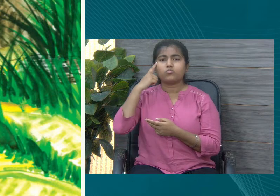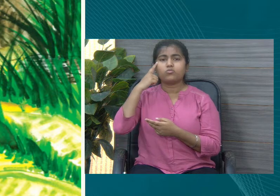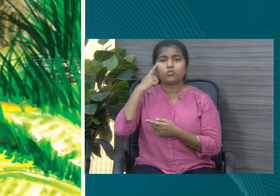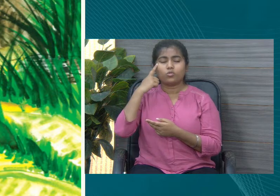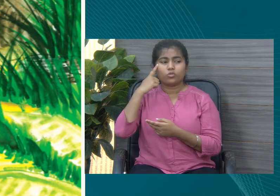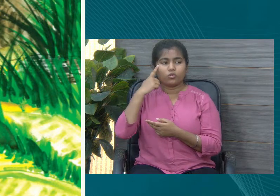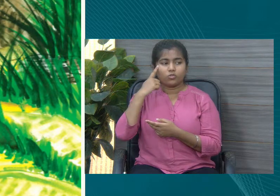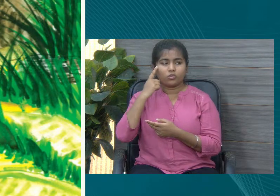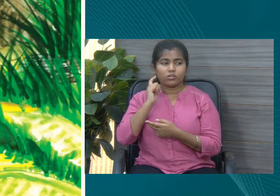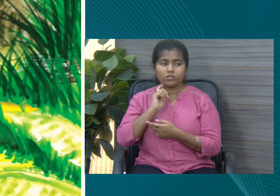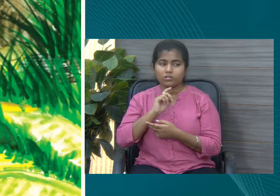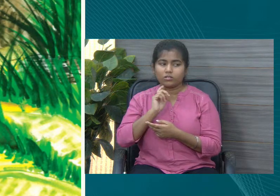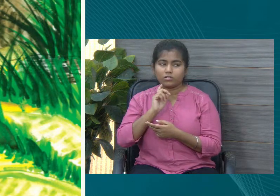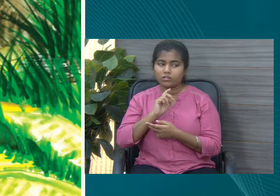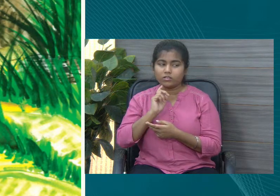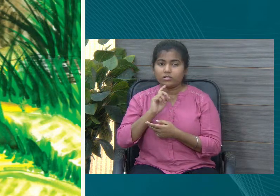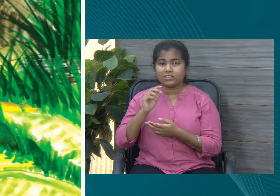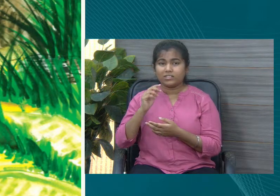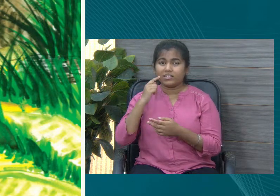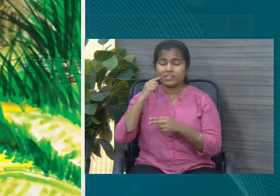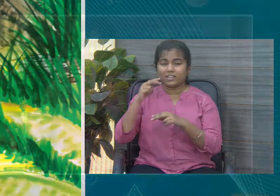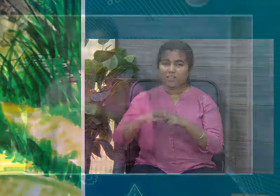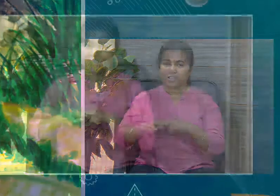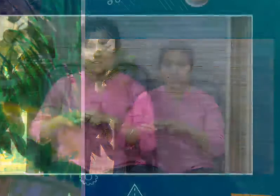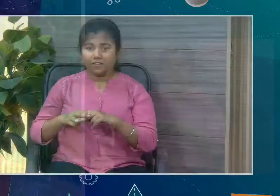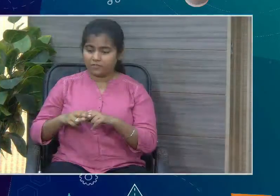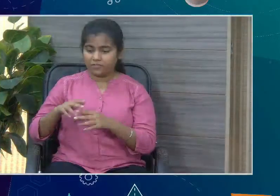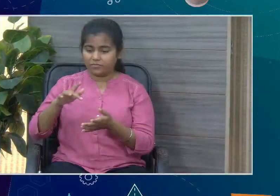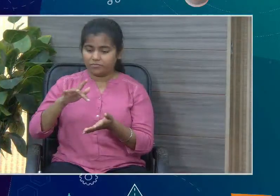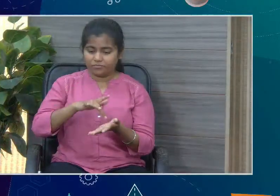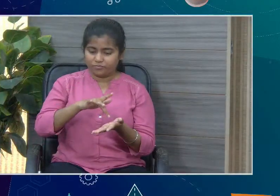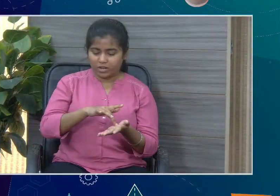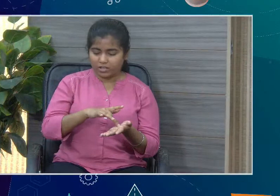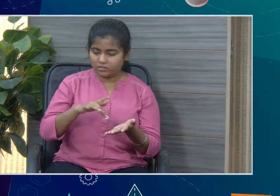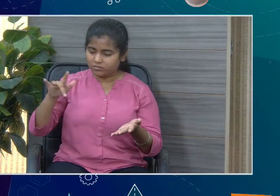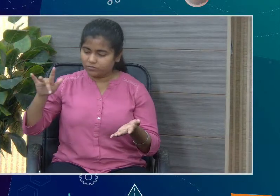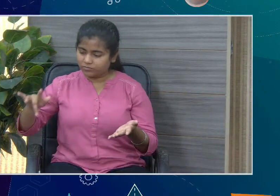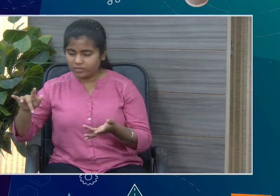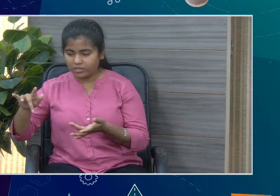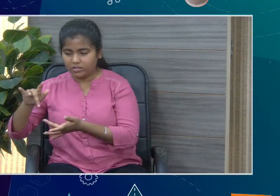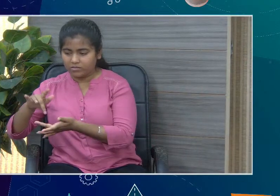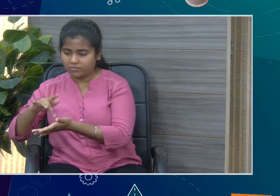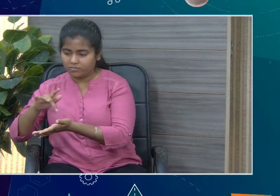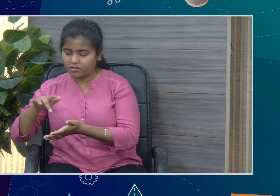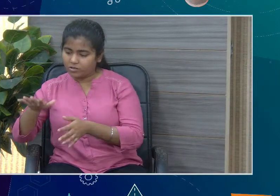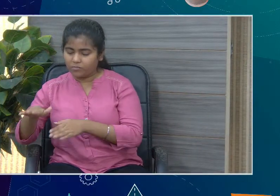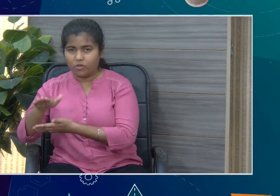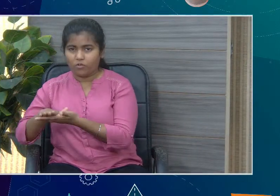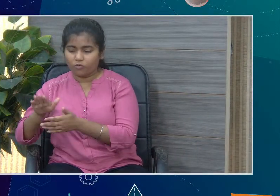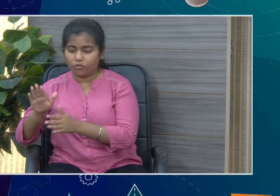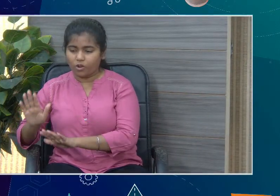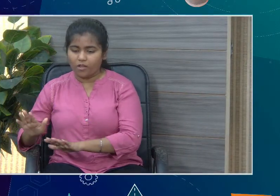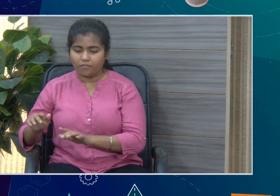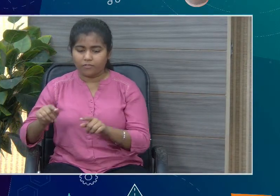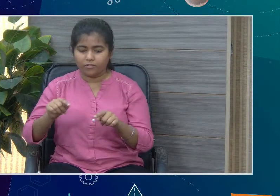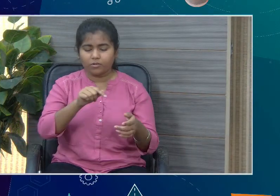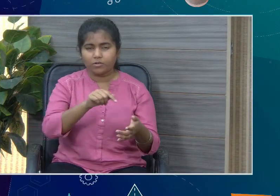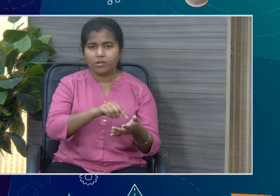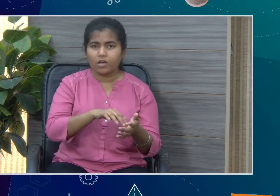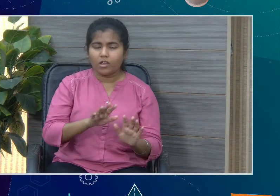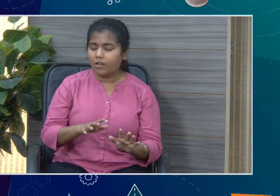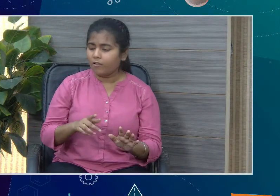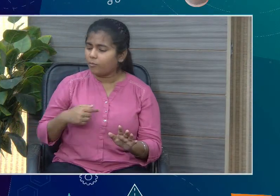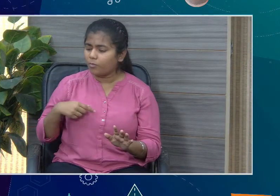if this is the place, and this is the place where he found the footprint. So he realized that I hadn't been to this